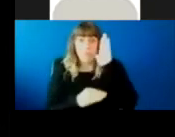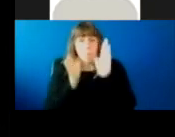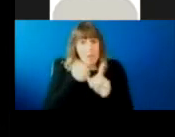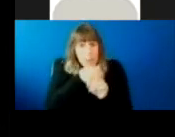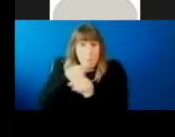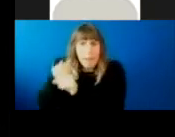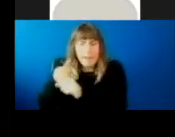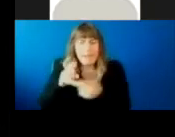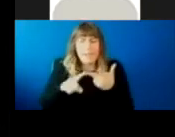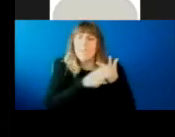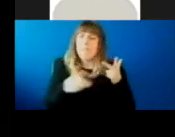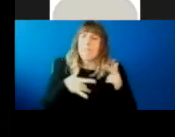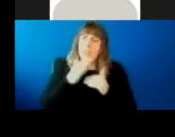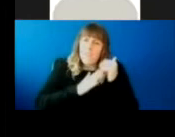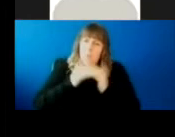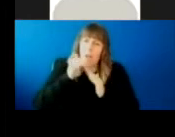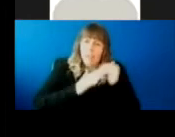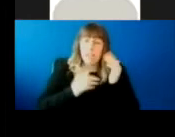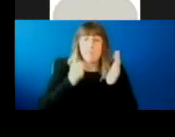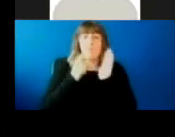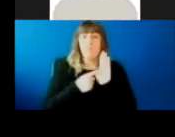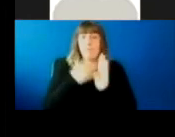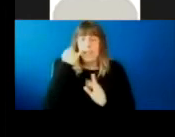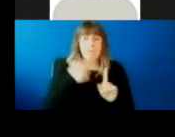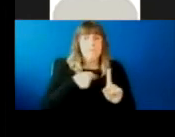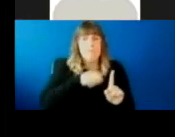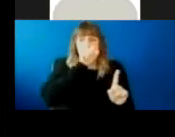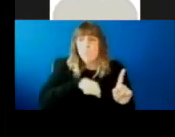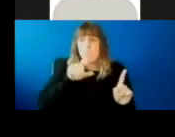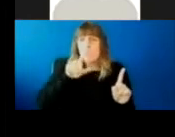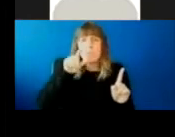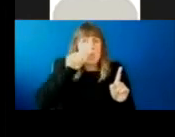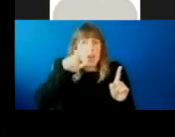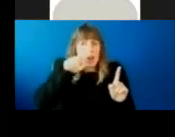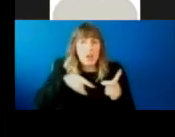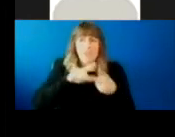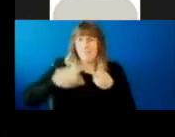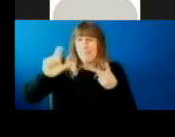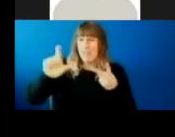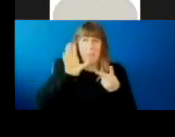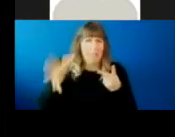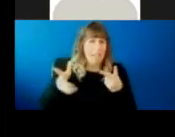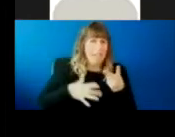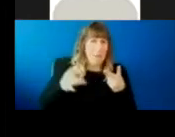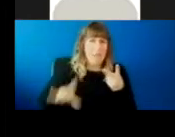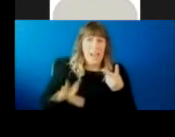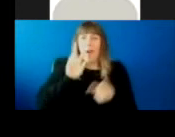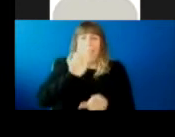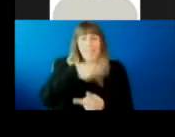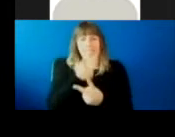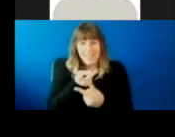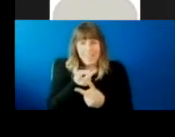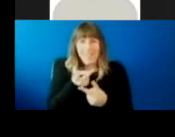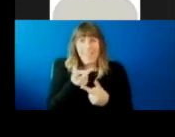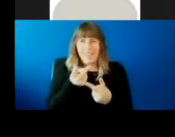comfortable being. So if you're an avid Twitter user and you hate Instagram or vice versa, I always say